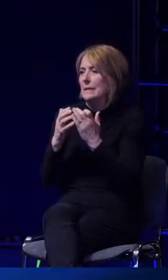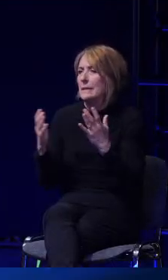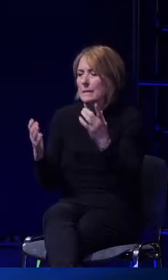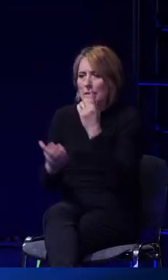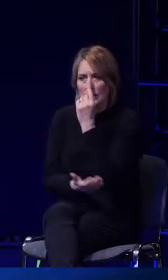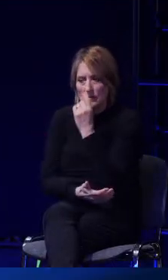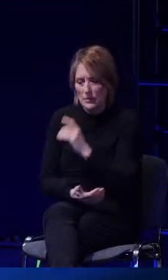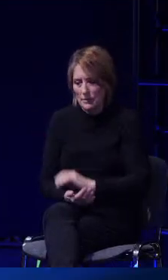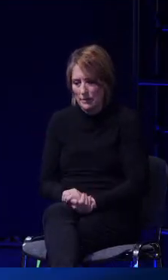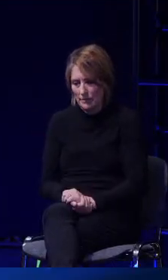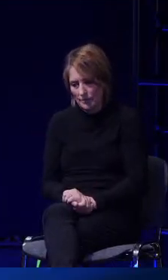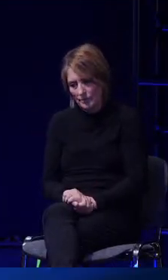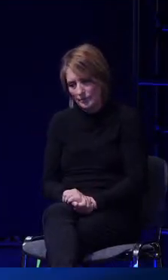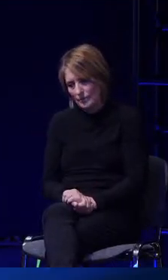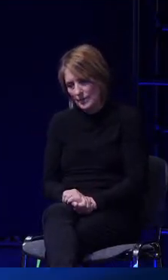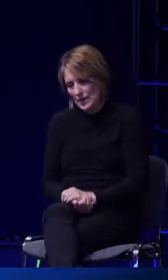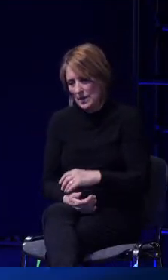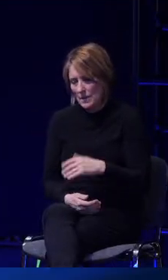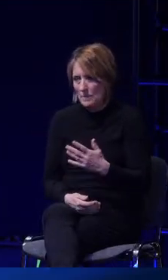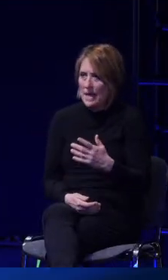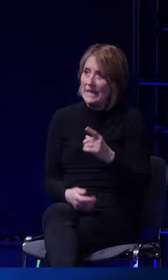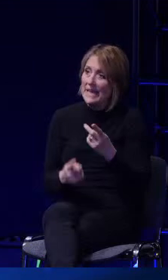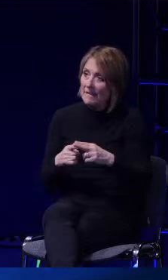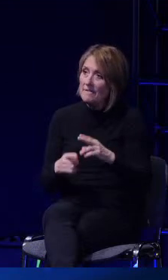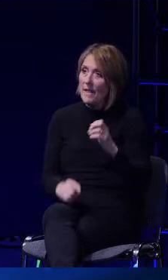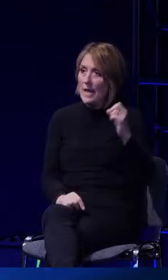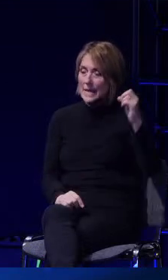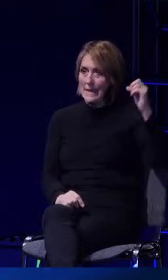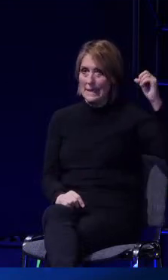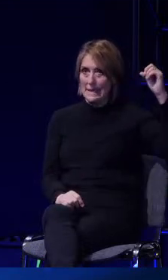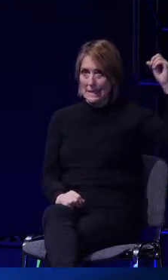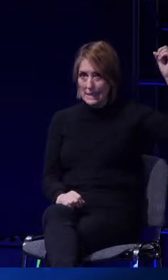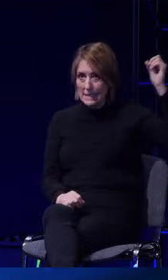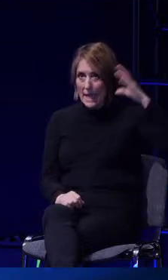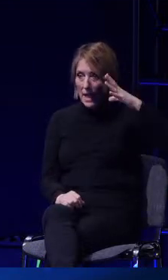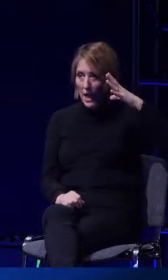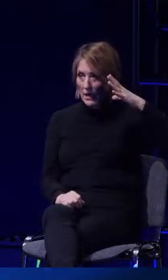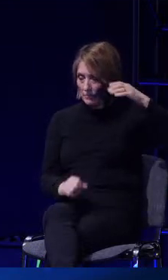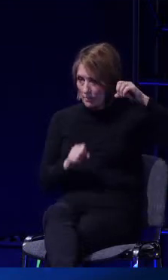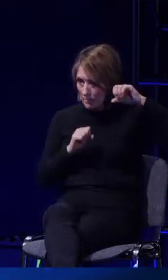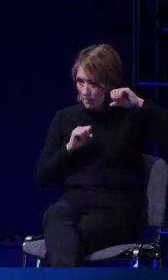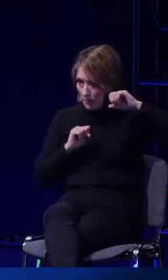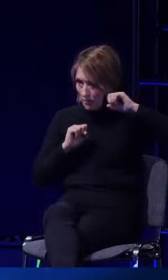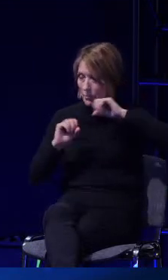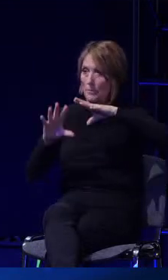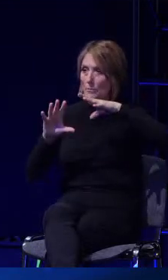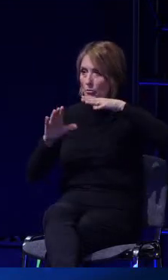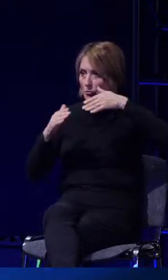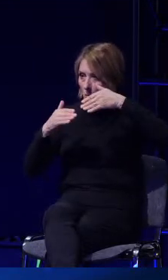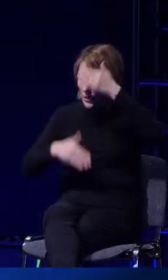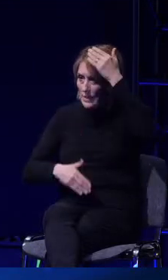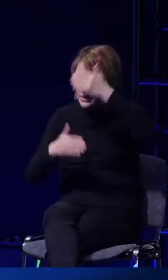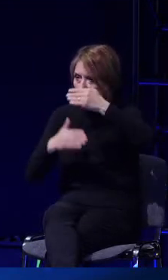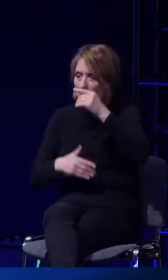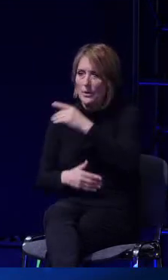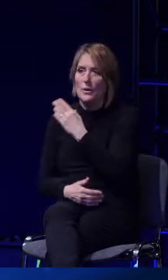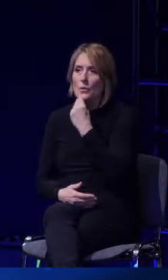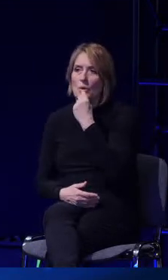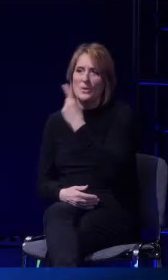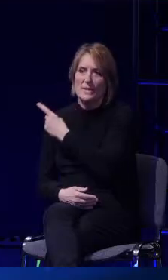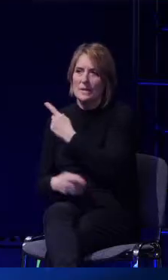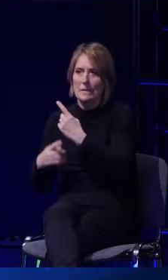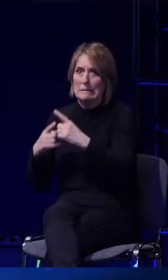When we're going for like a daylight punch through the window, we're using the brilliantly named Electrostorms, the Aperture